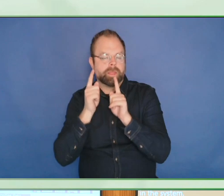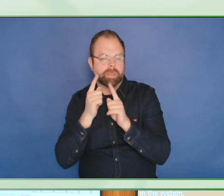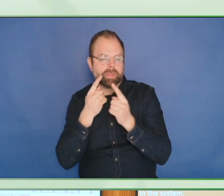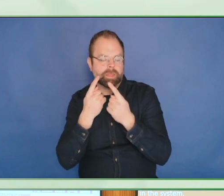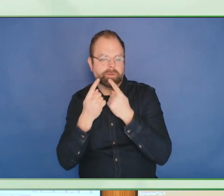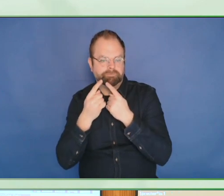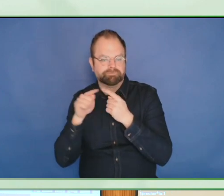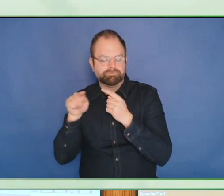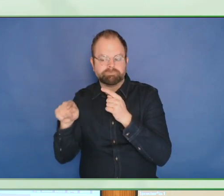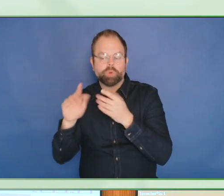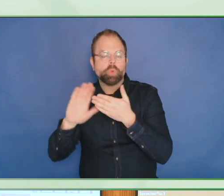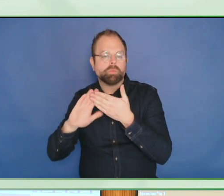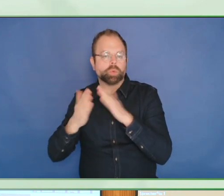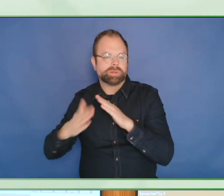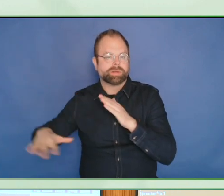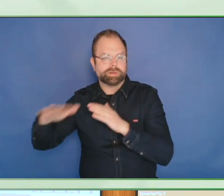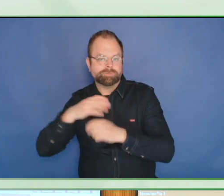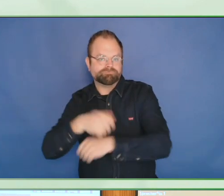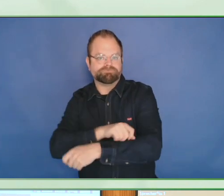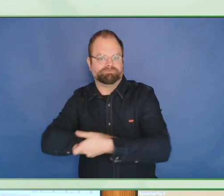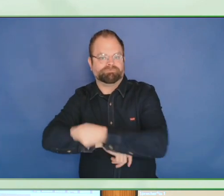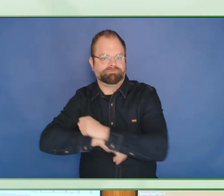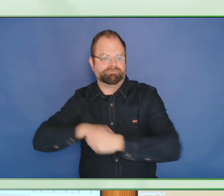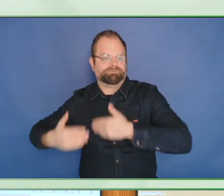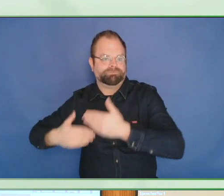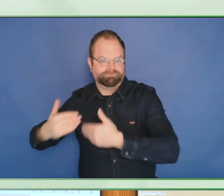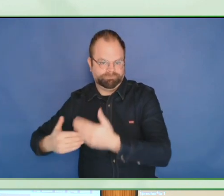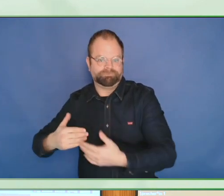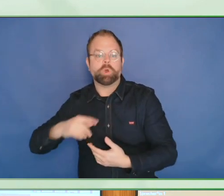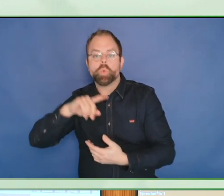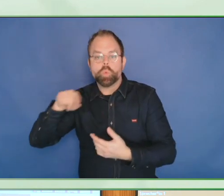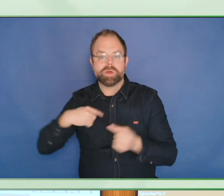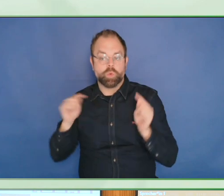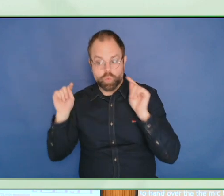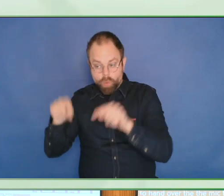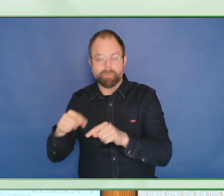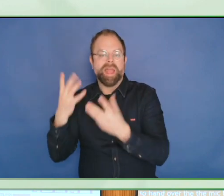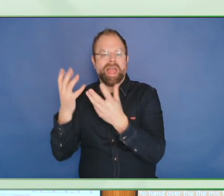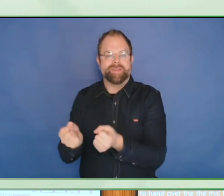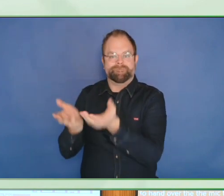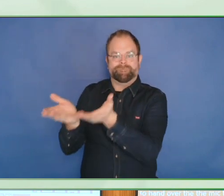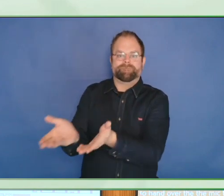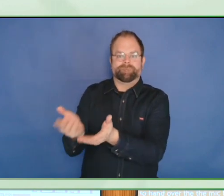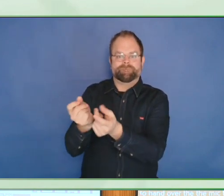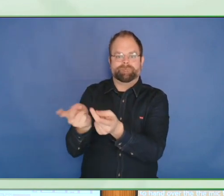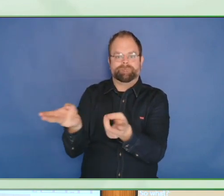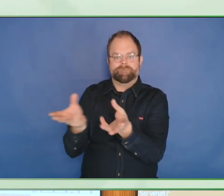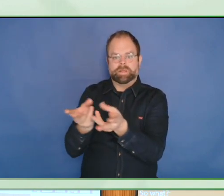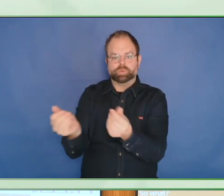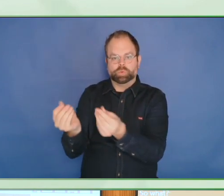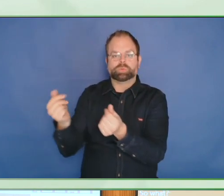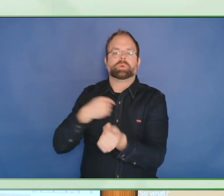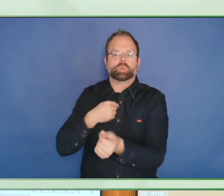over the mic to our panelists. So what we're here to talk about are